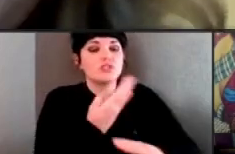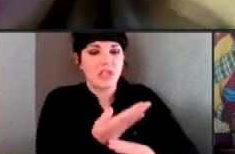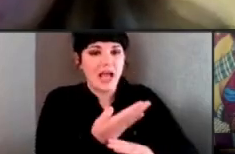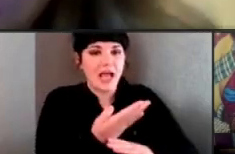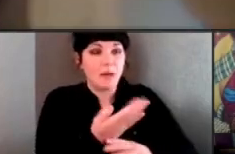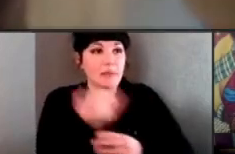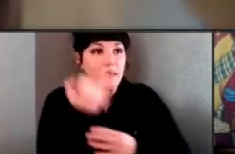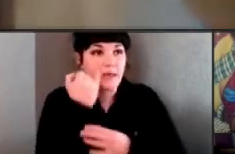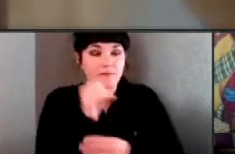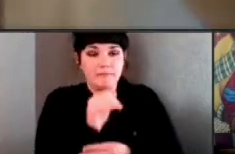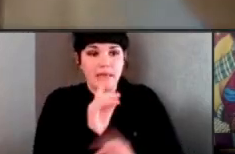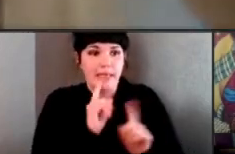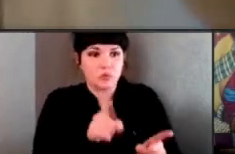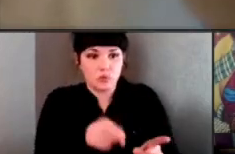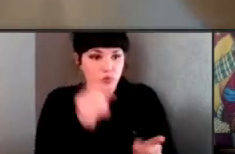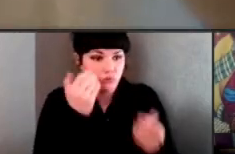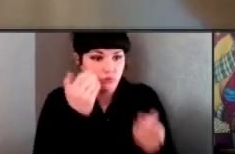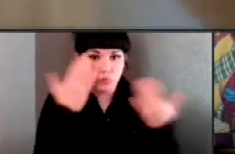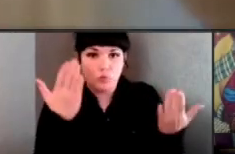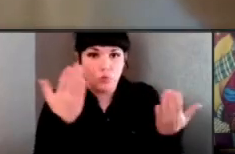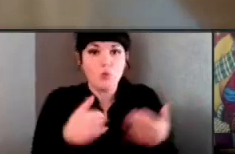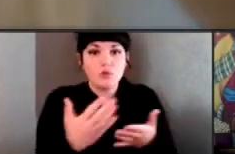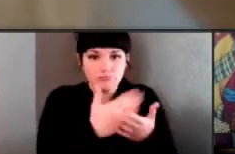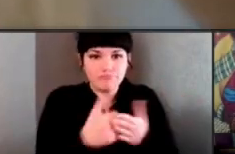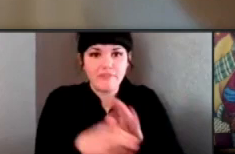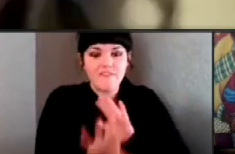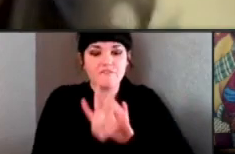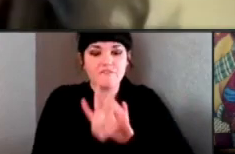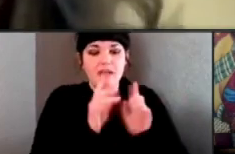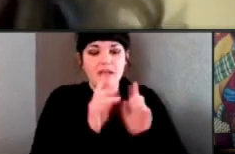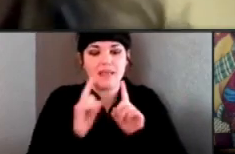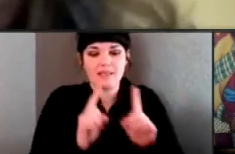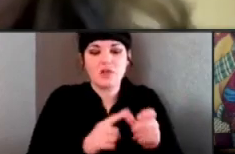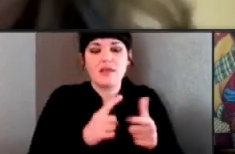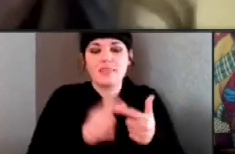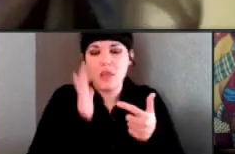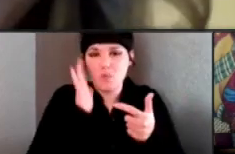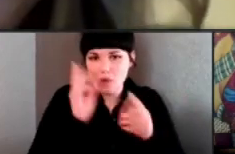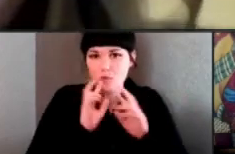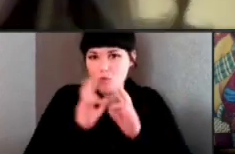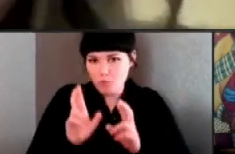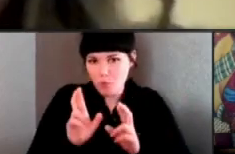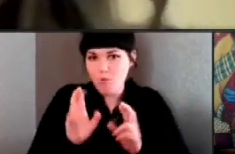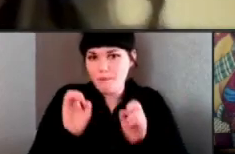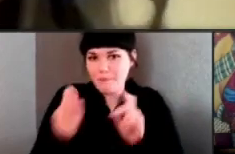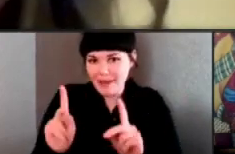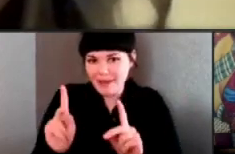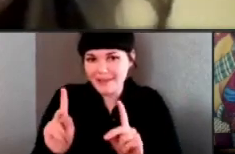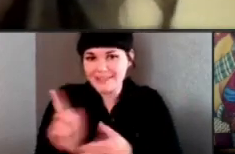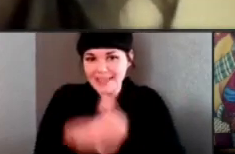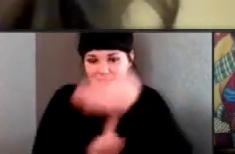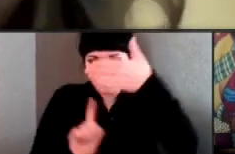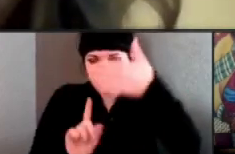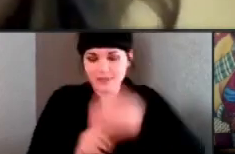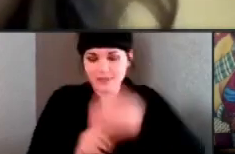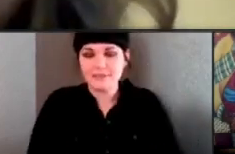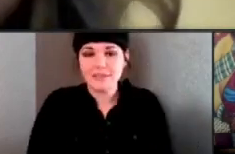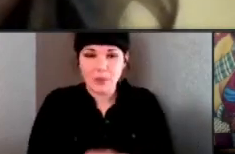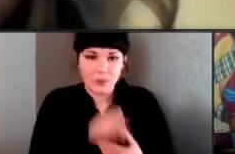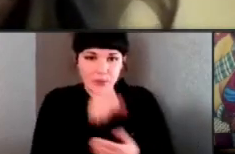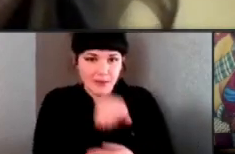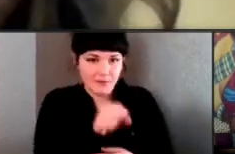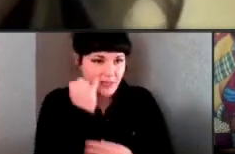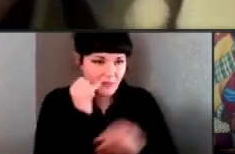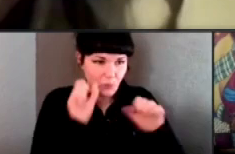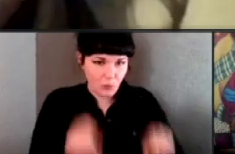So I'd love for you to take that one back and bring the information back. And then the next question is, when will the